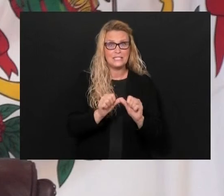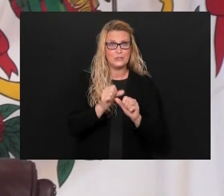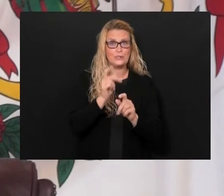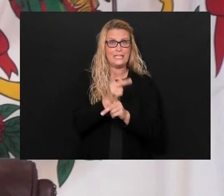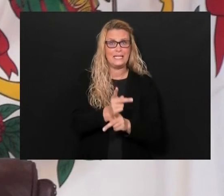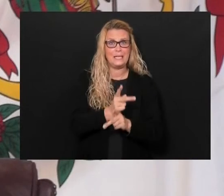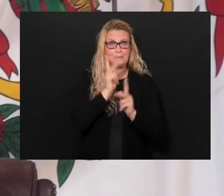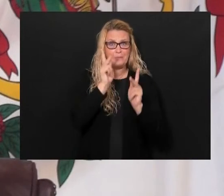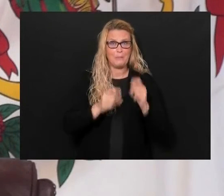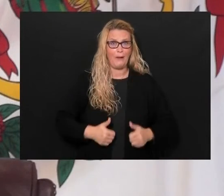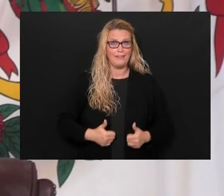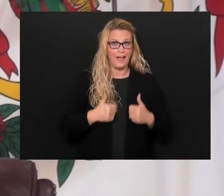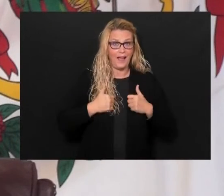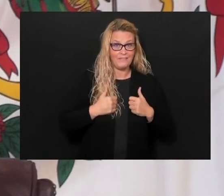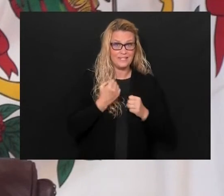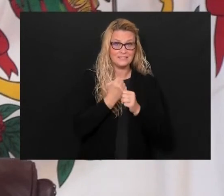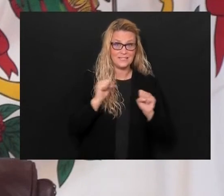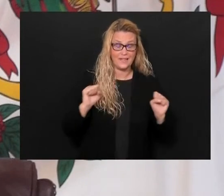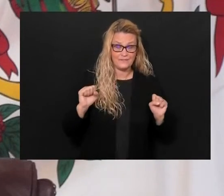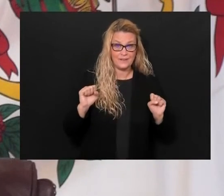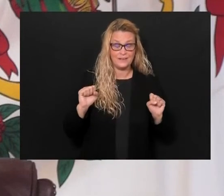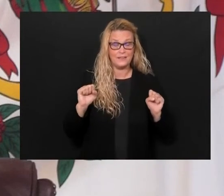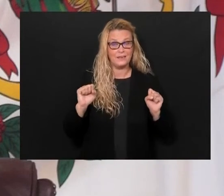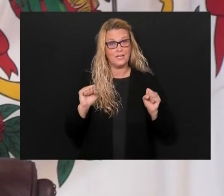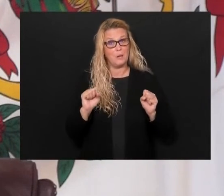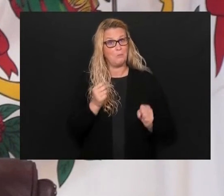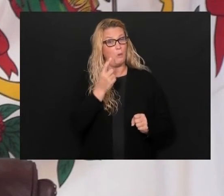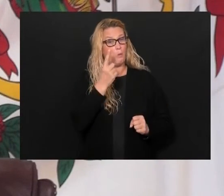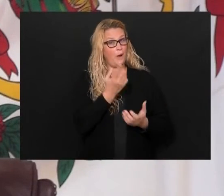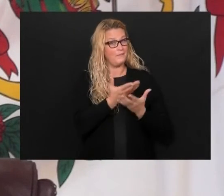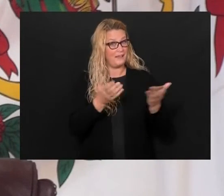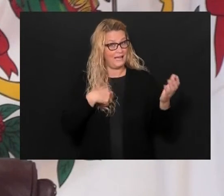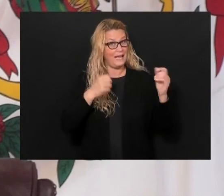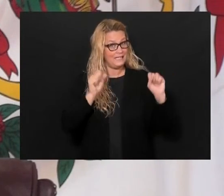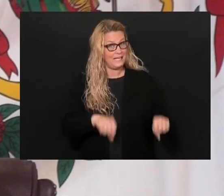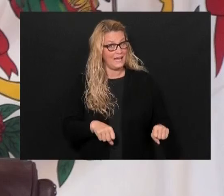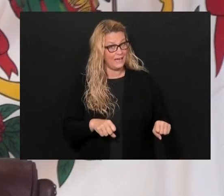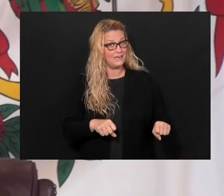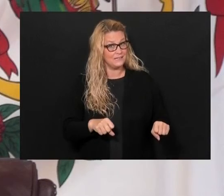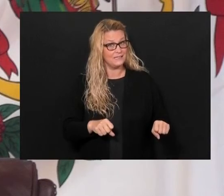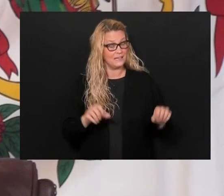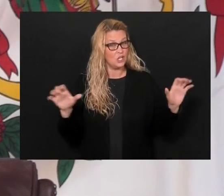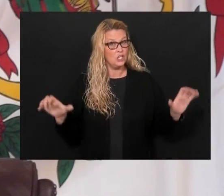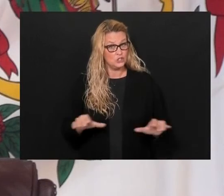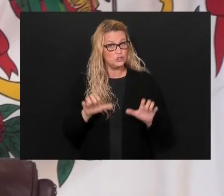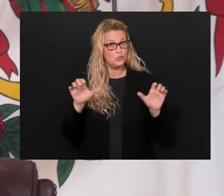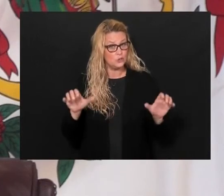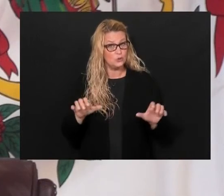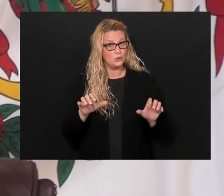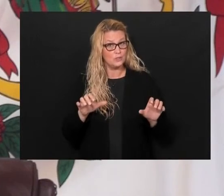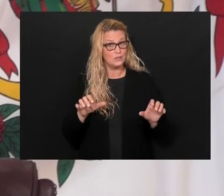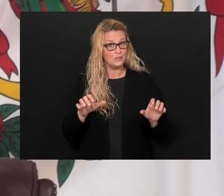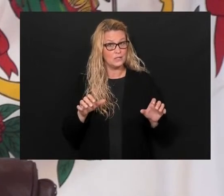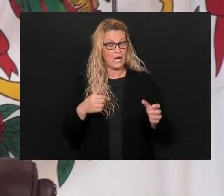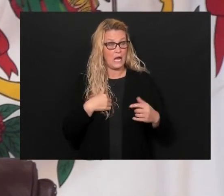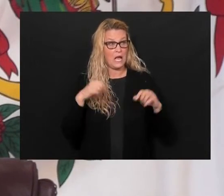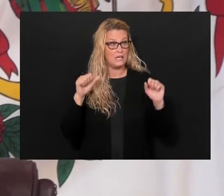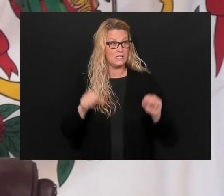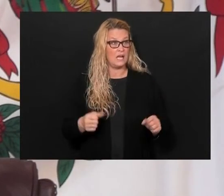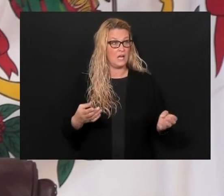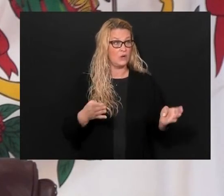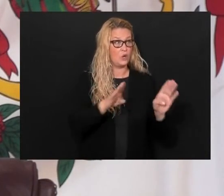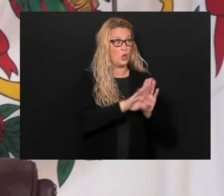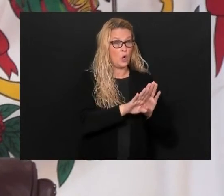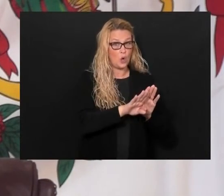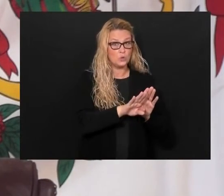one thing we could do that would for sure, make things better is we could close